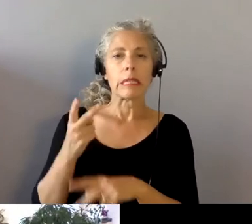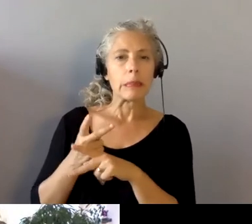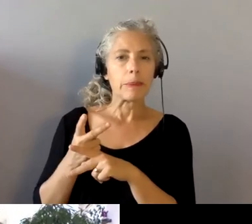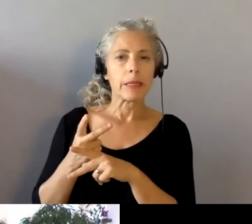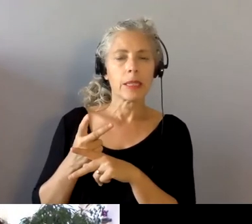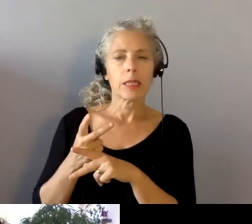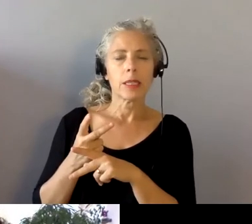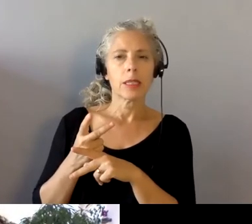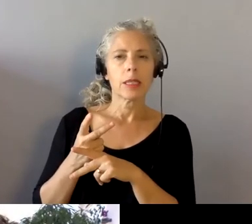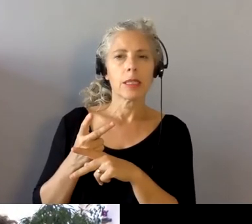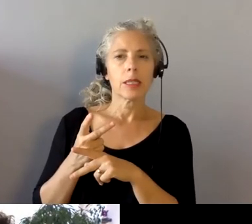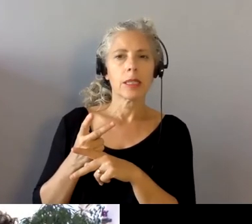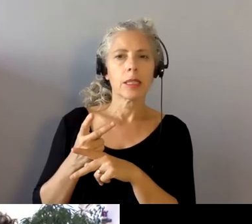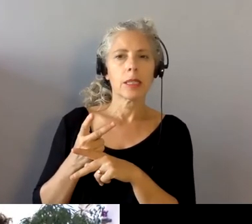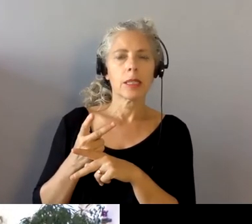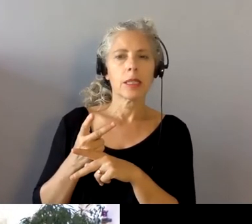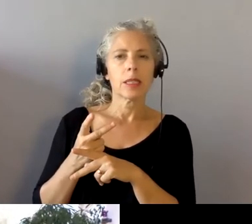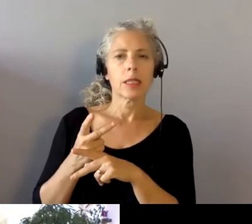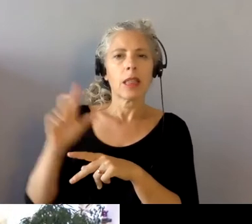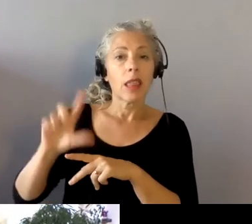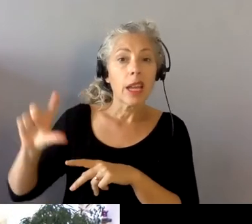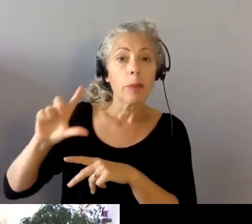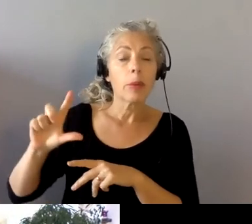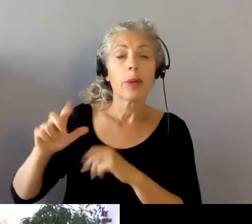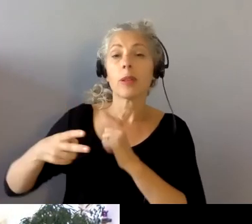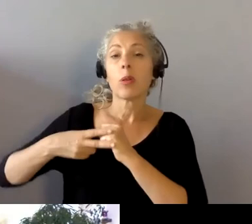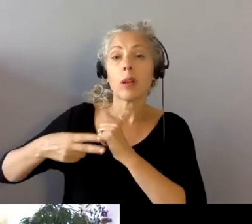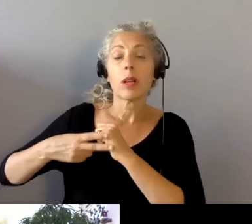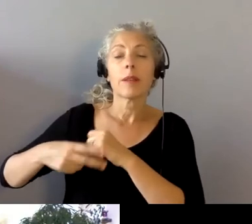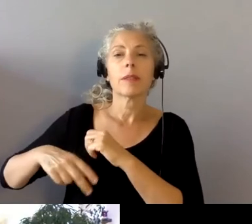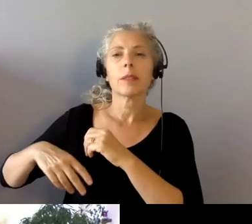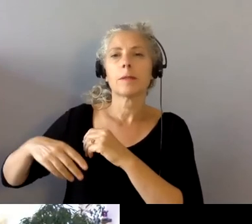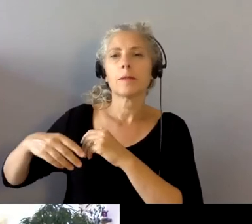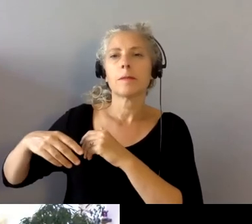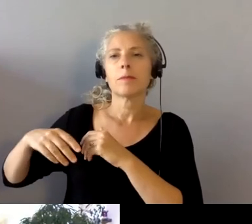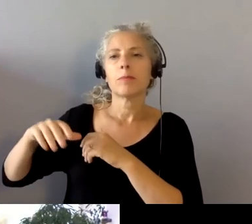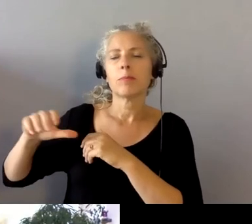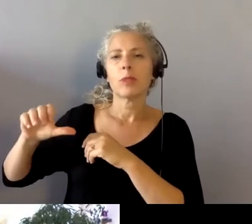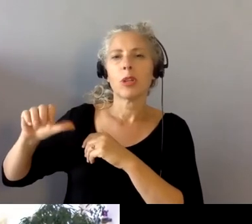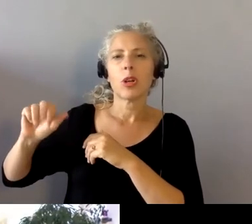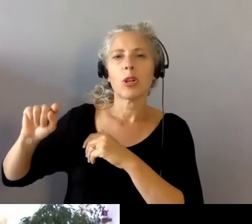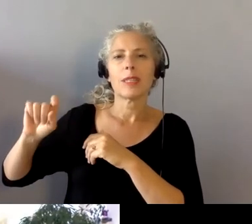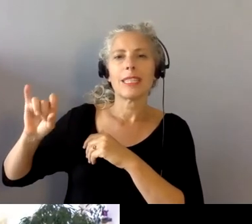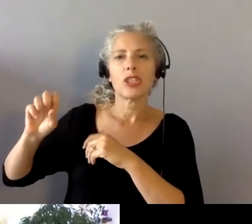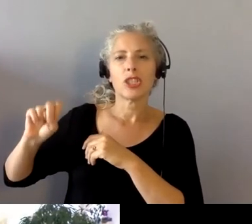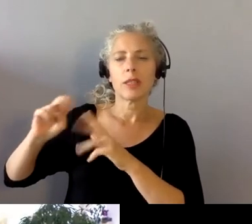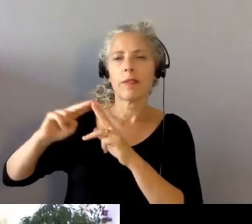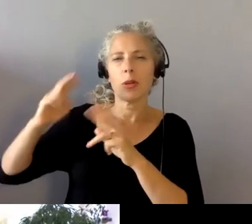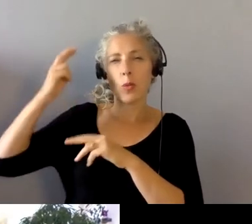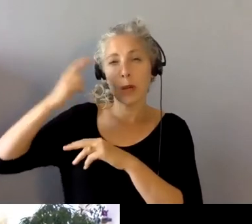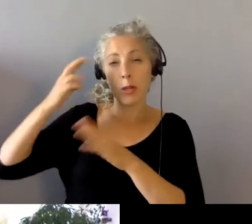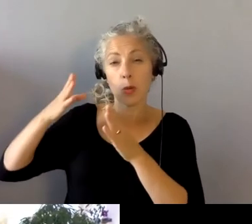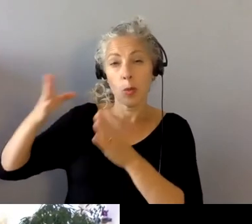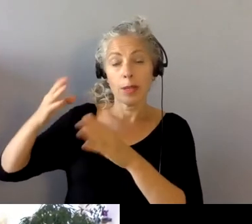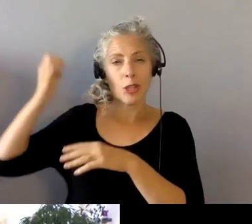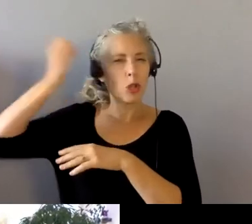you know, organization of libraries and archives and this Cartesian, you know, very kind of rational way of kind of the